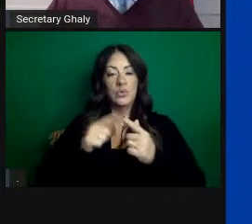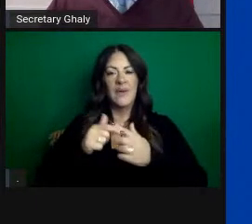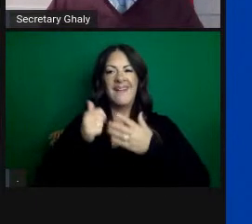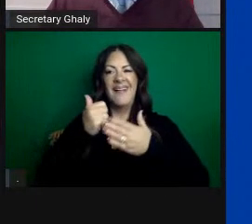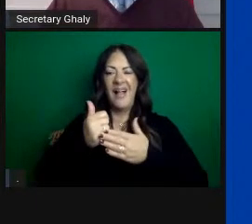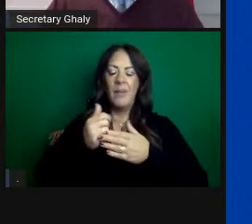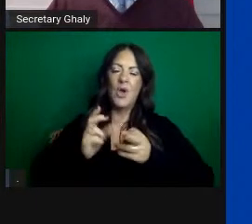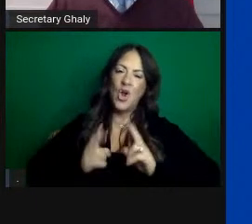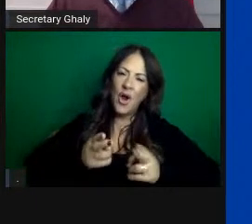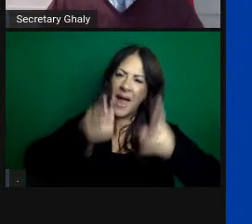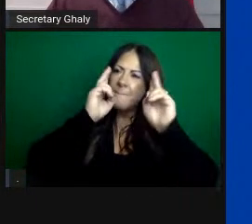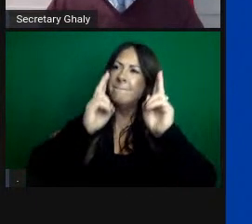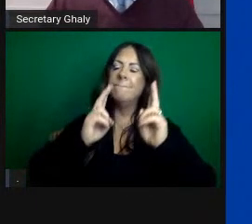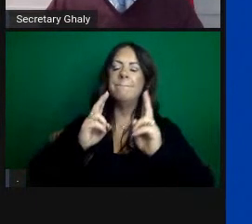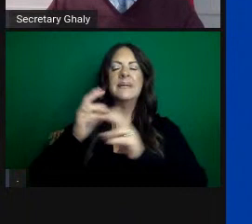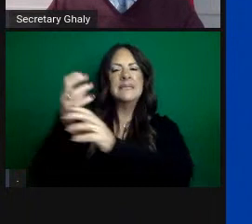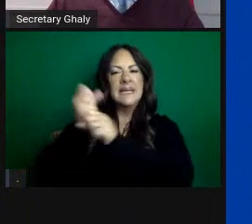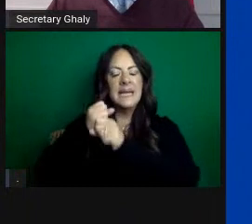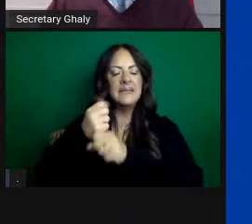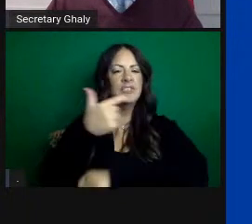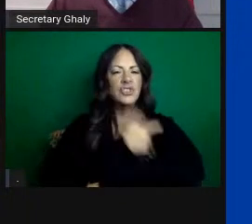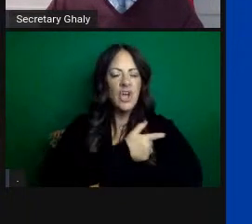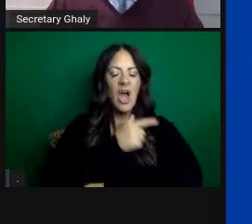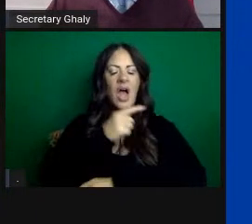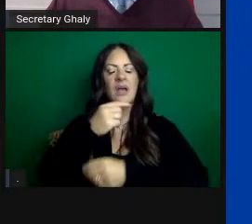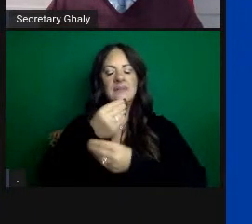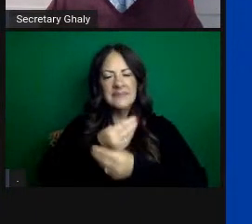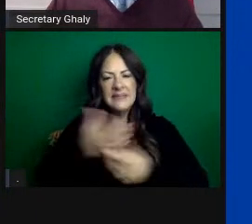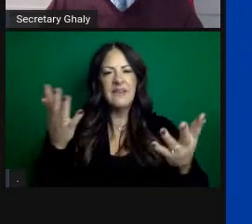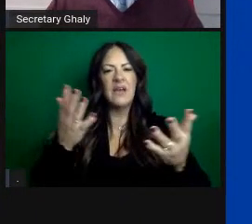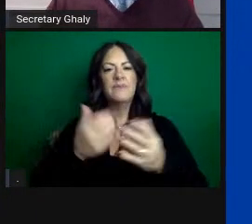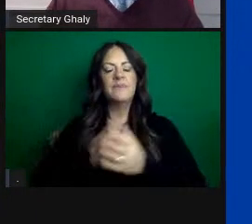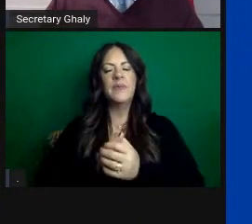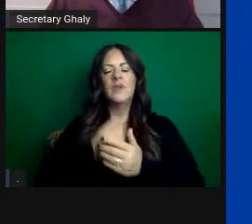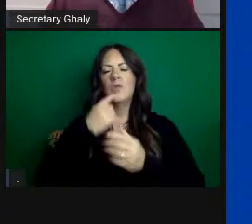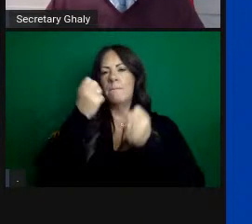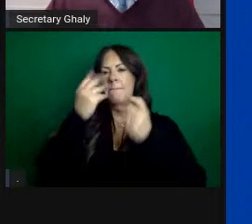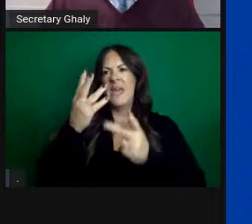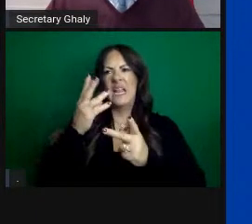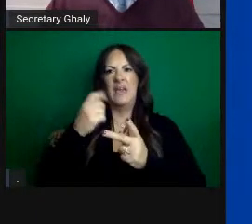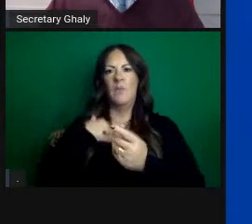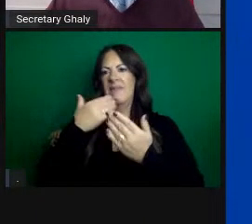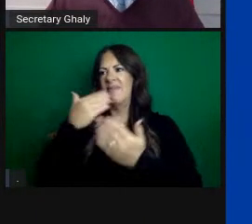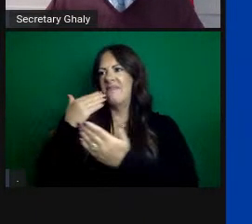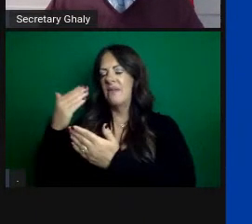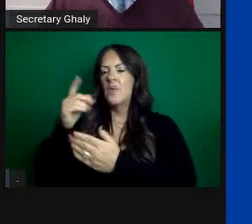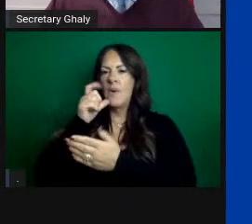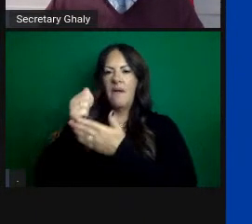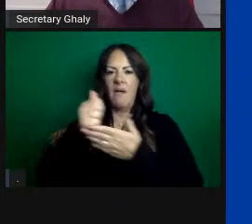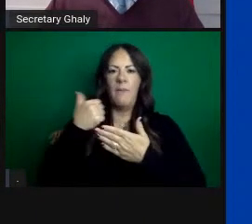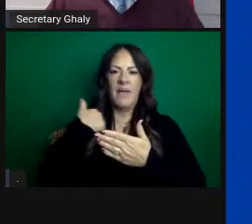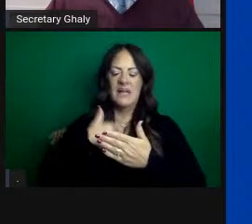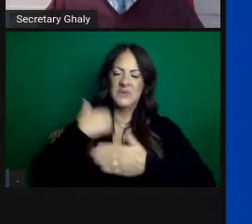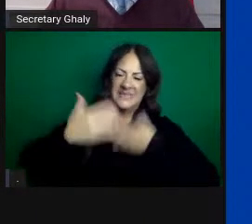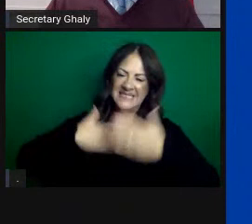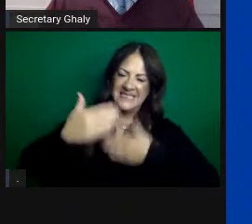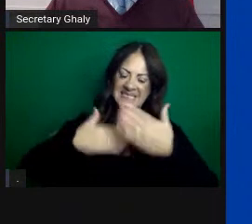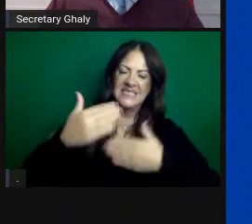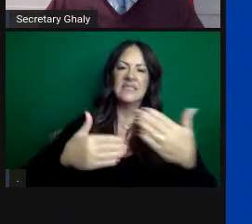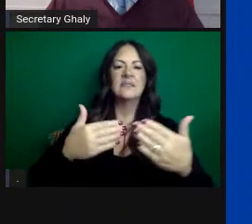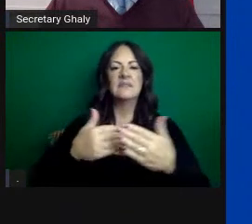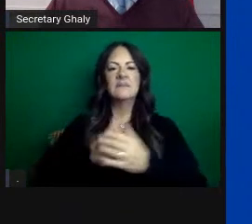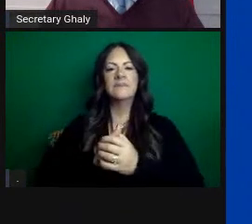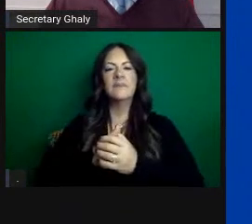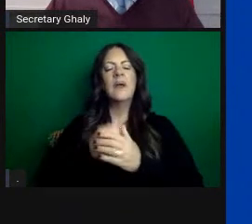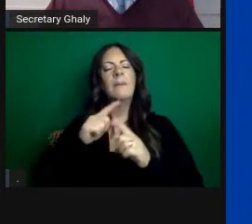very good news, and thank so many leaders who've had a hand in helping us get there. But advancing equity continues